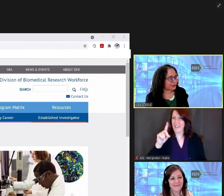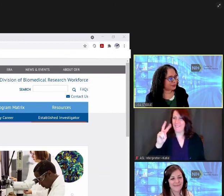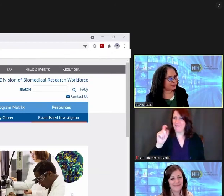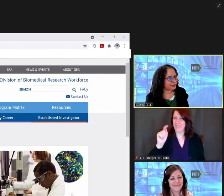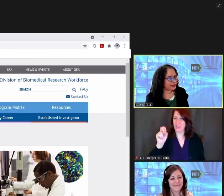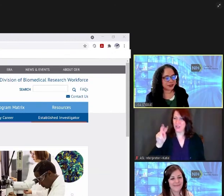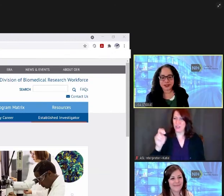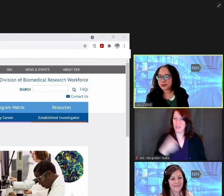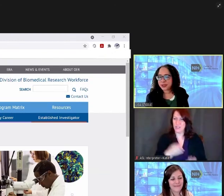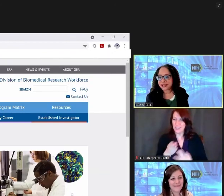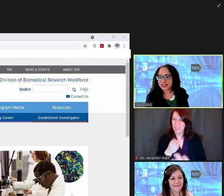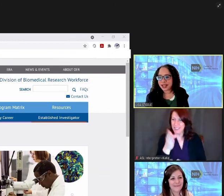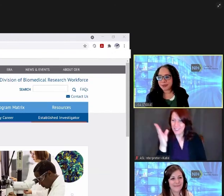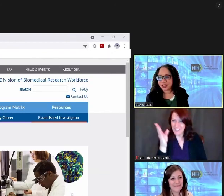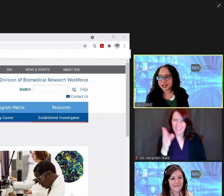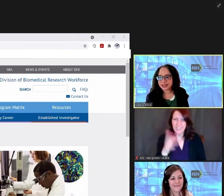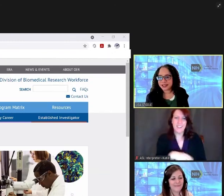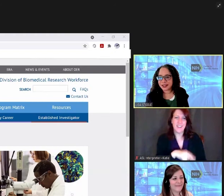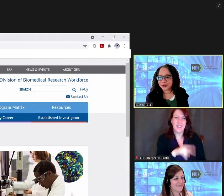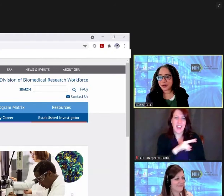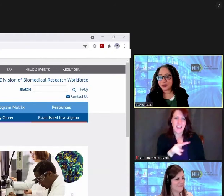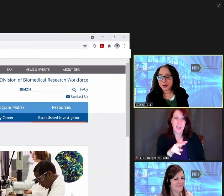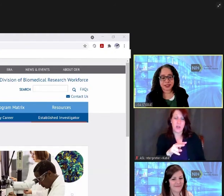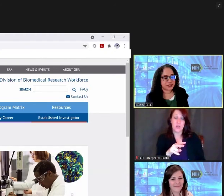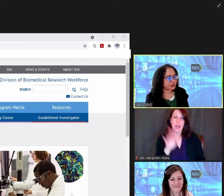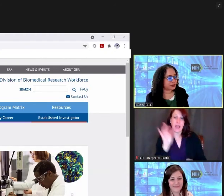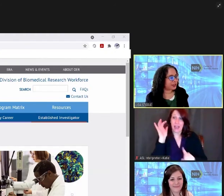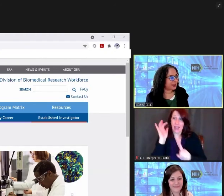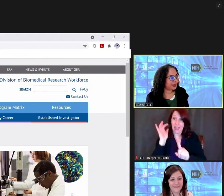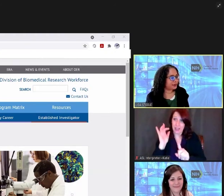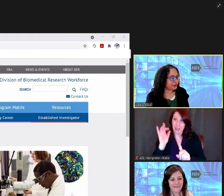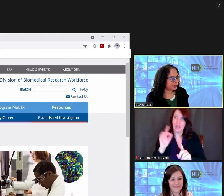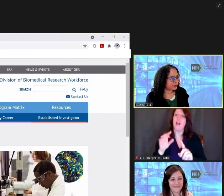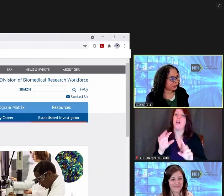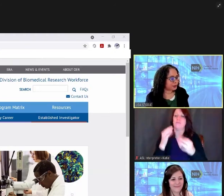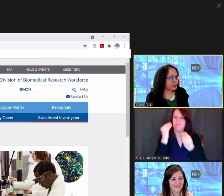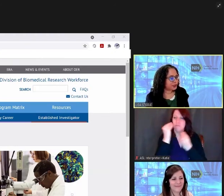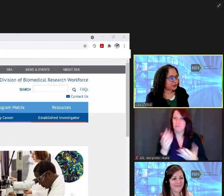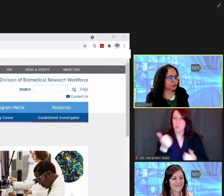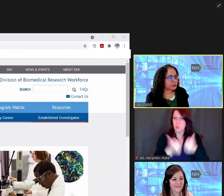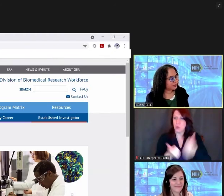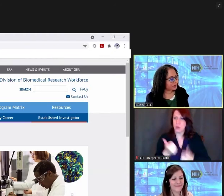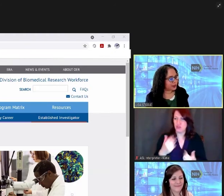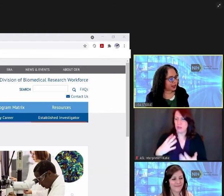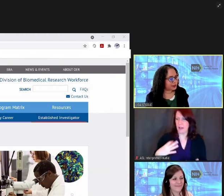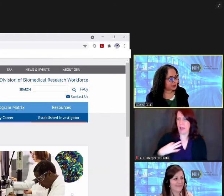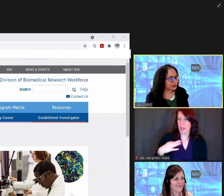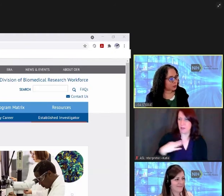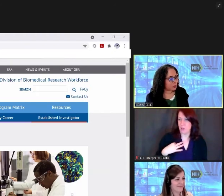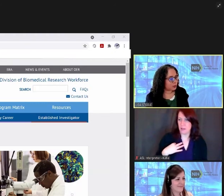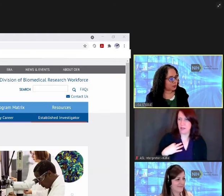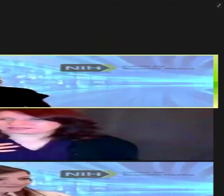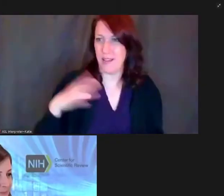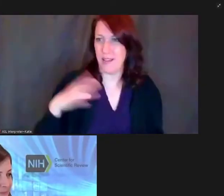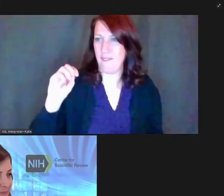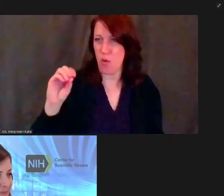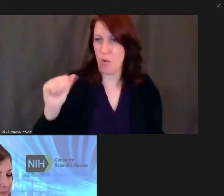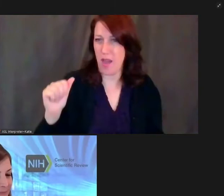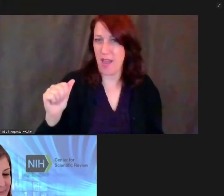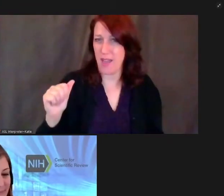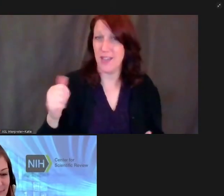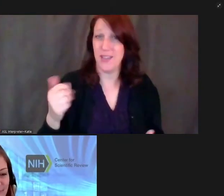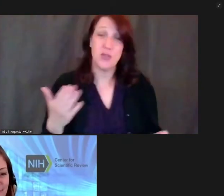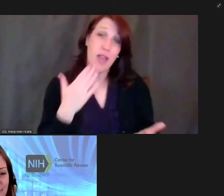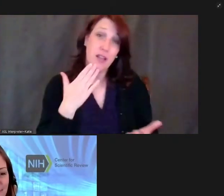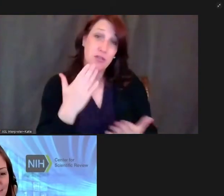it tells you which applications, FOAs that you're available for. So that's, again, some